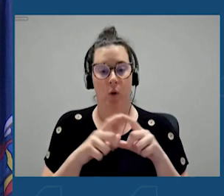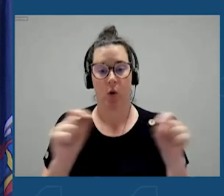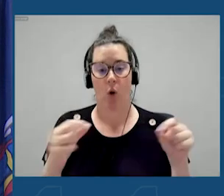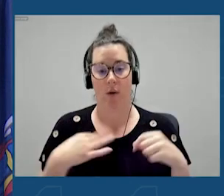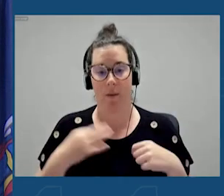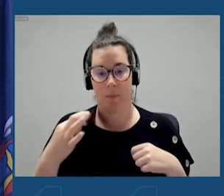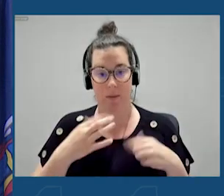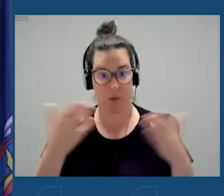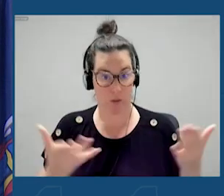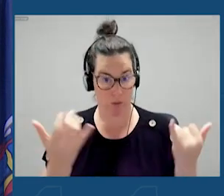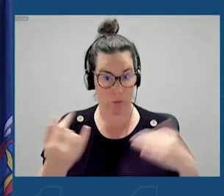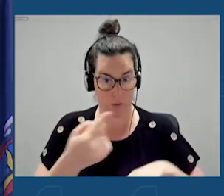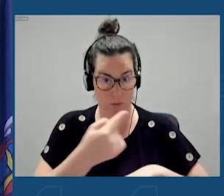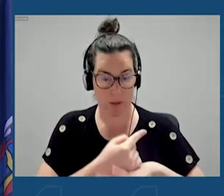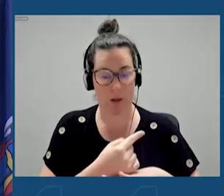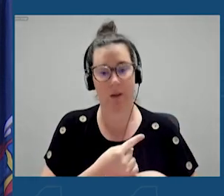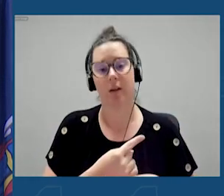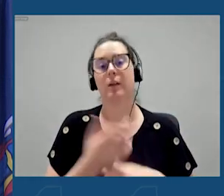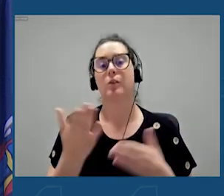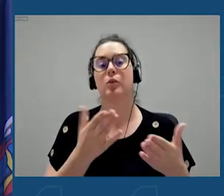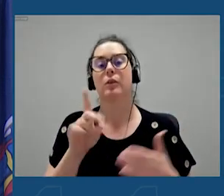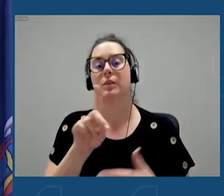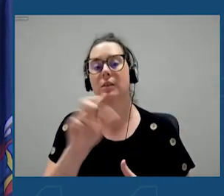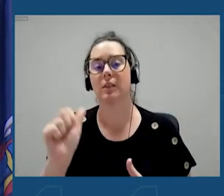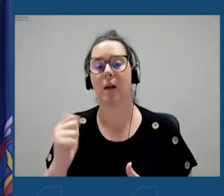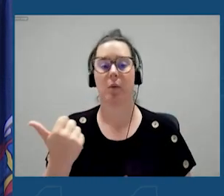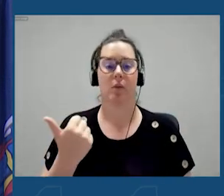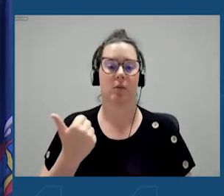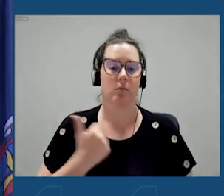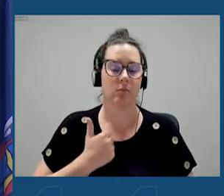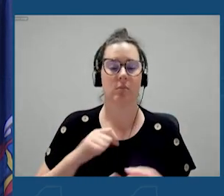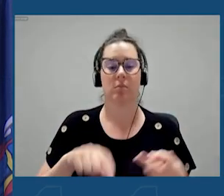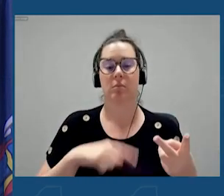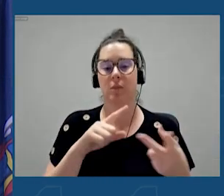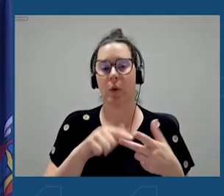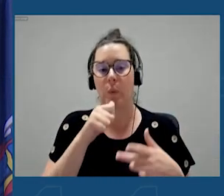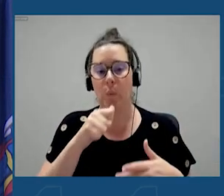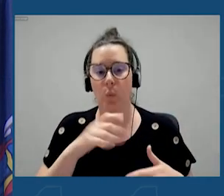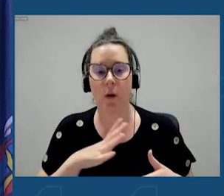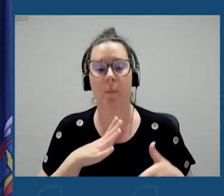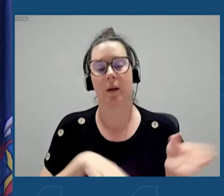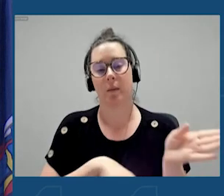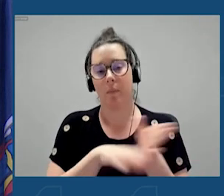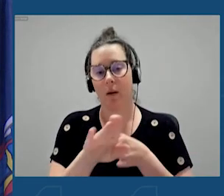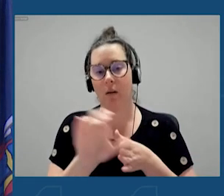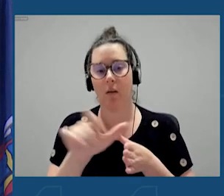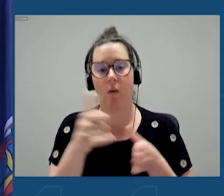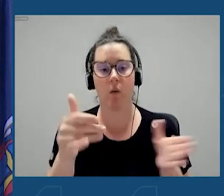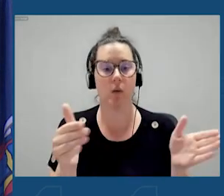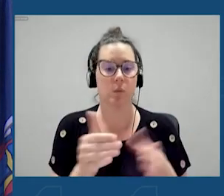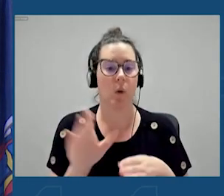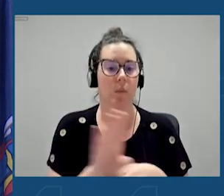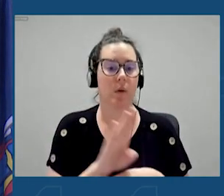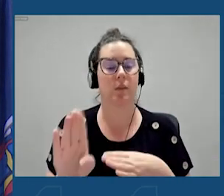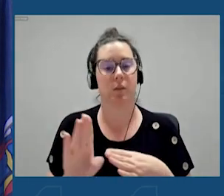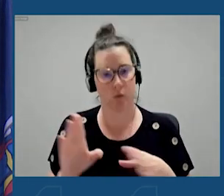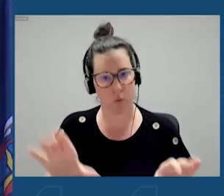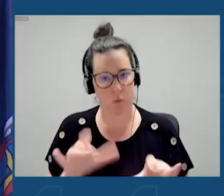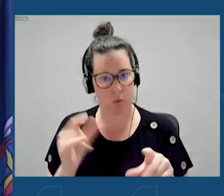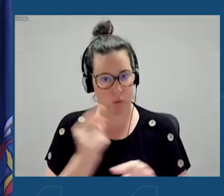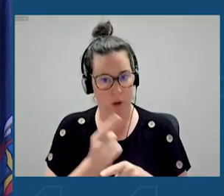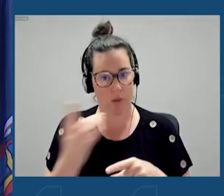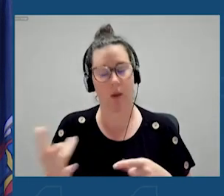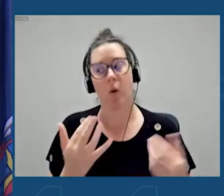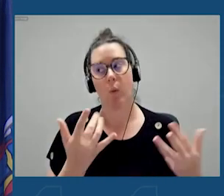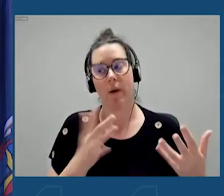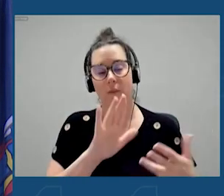today, service-disabled veterans, women, minority, and other small business owners are choosing to do the right thing, waiting for their chance to apply for